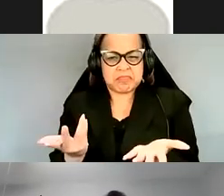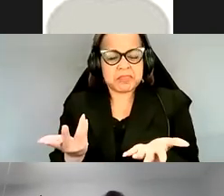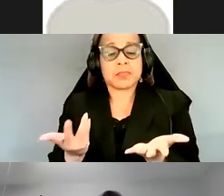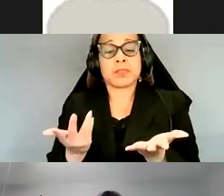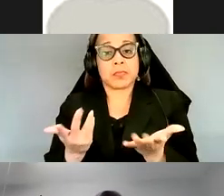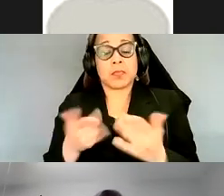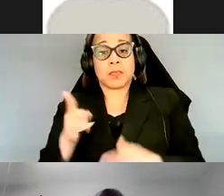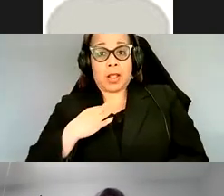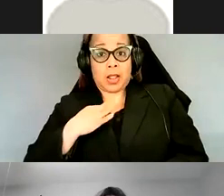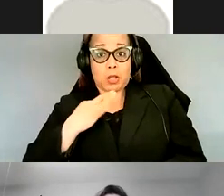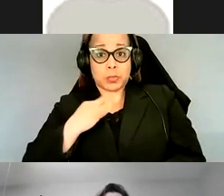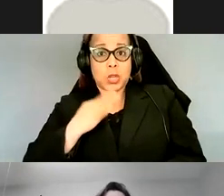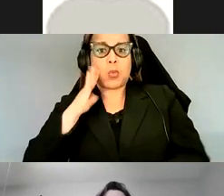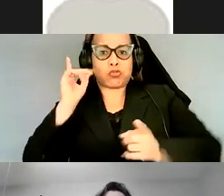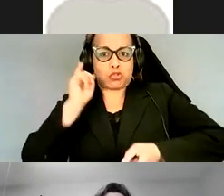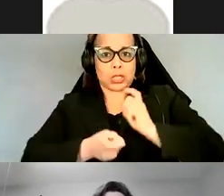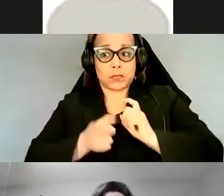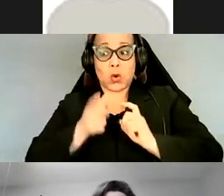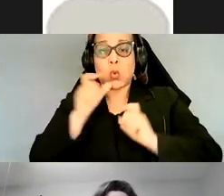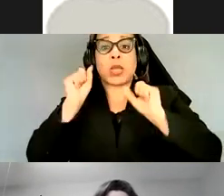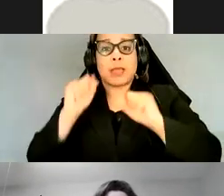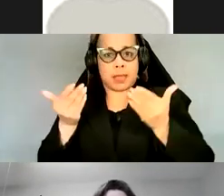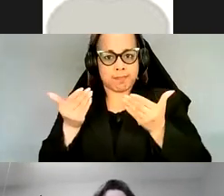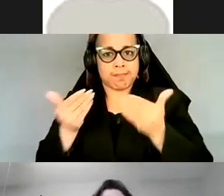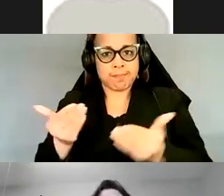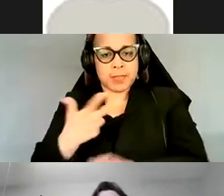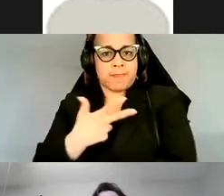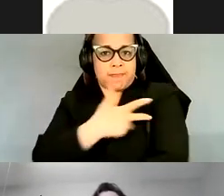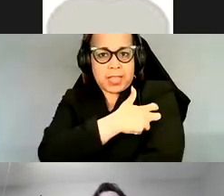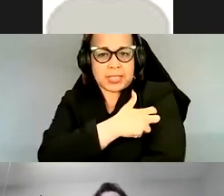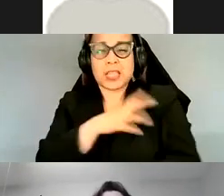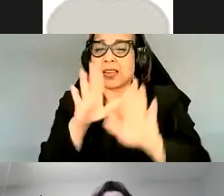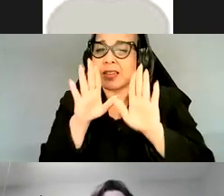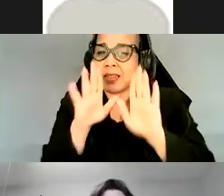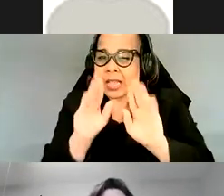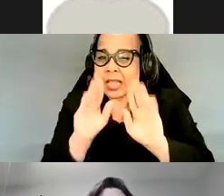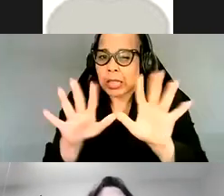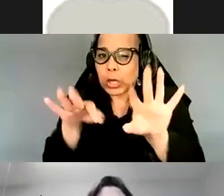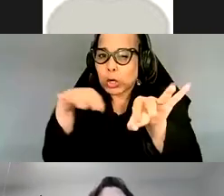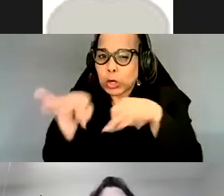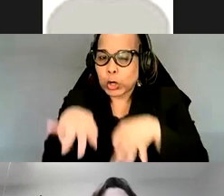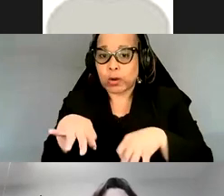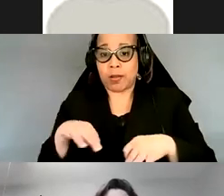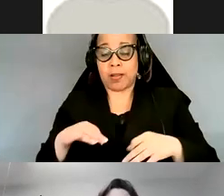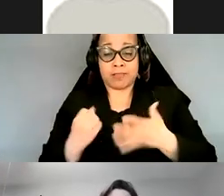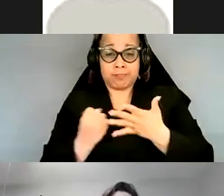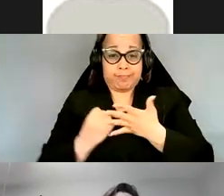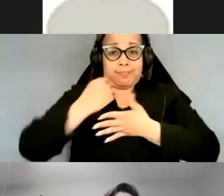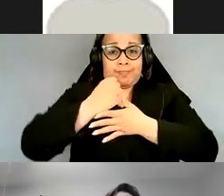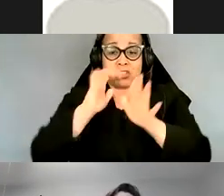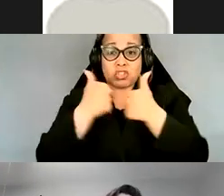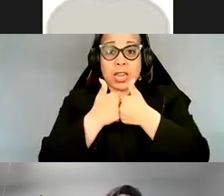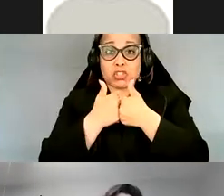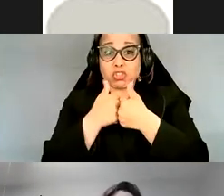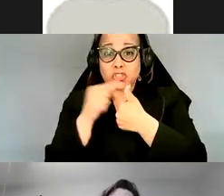the eligibility will change for who can get a vaccine. But what I want to be really clear about is that our number one challenge continues